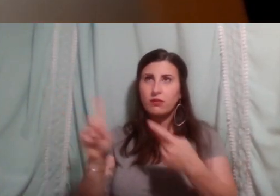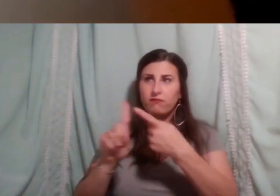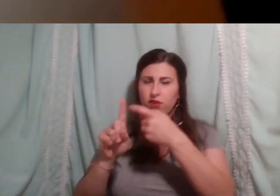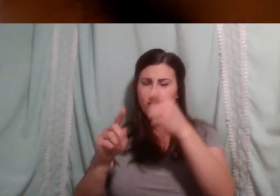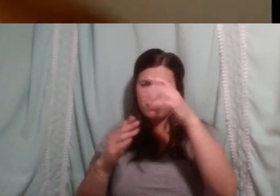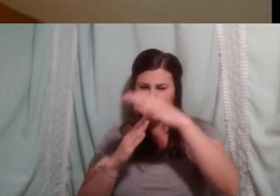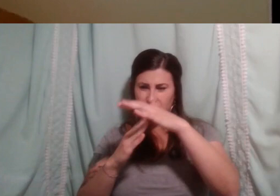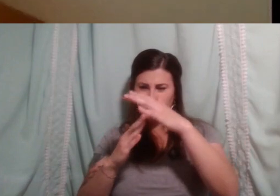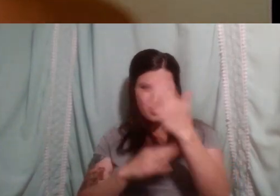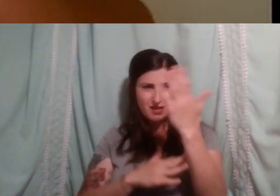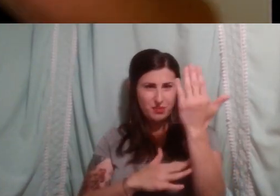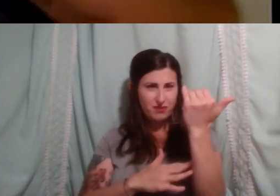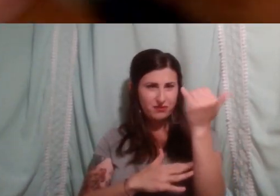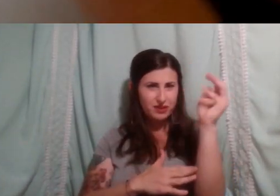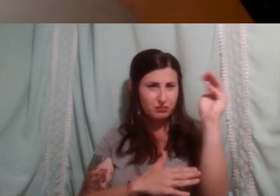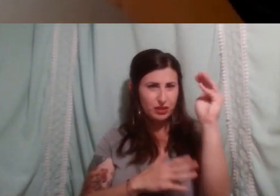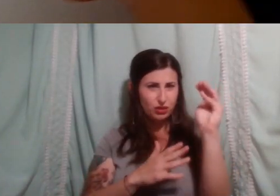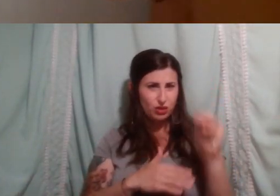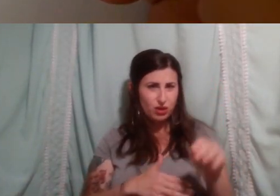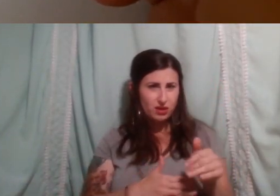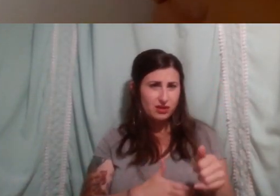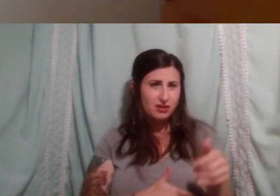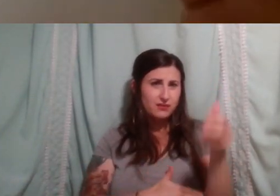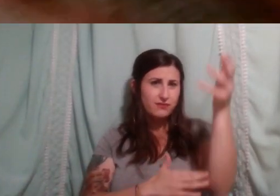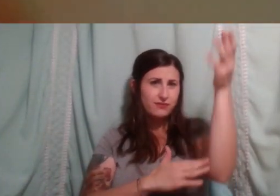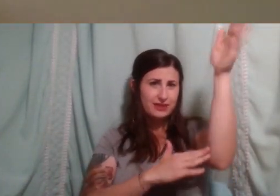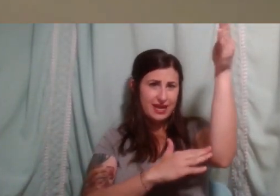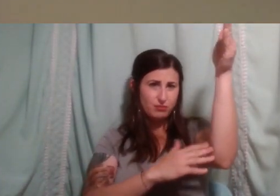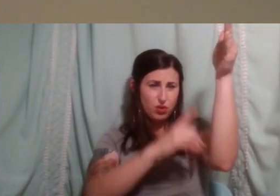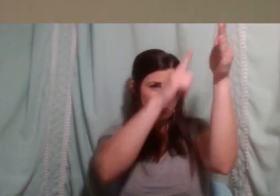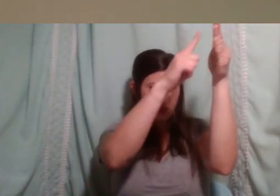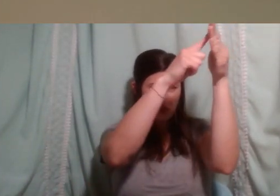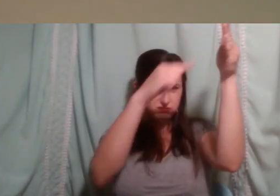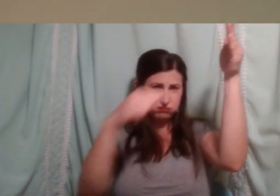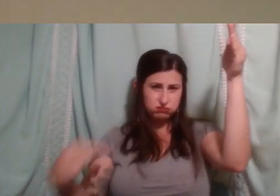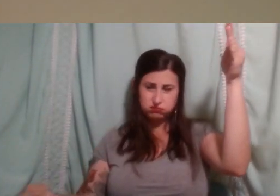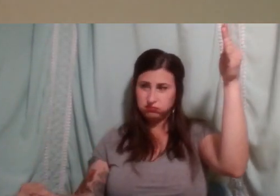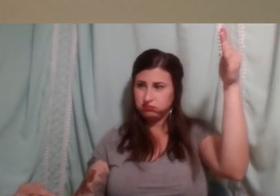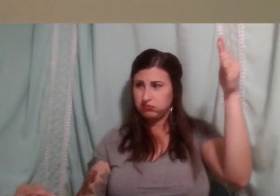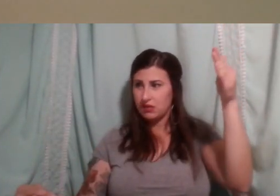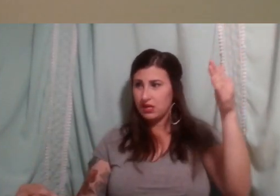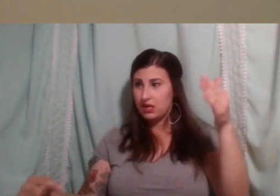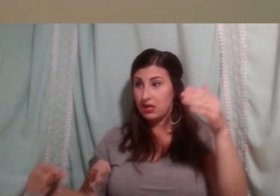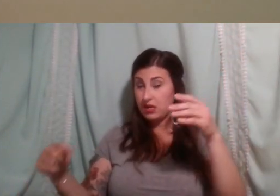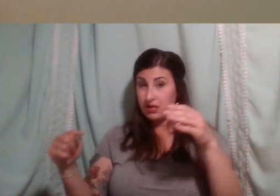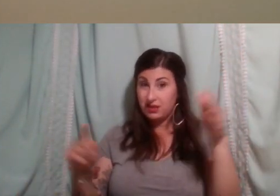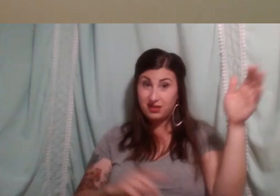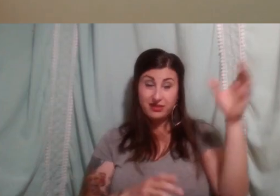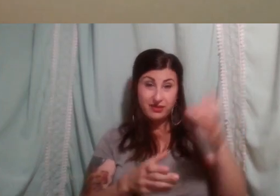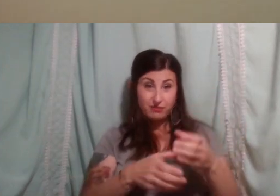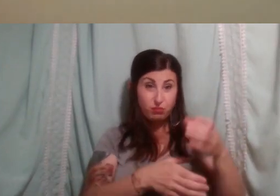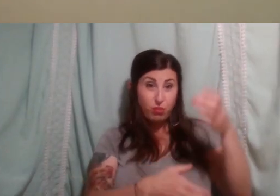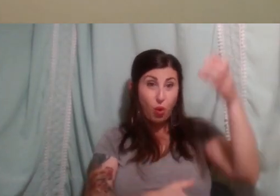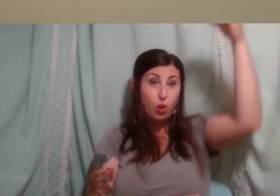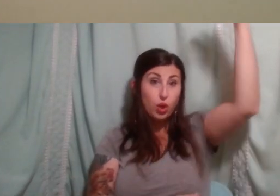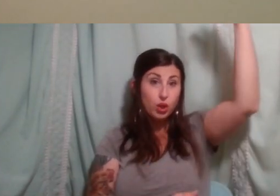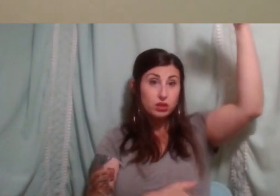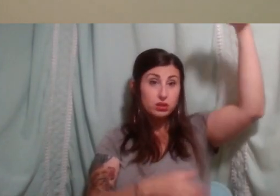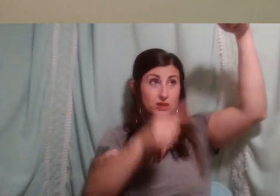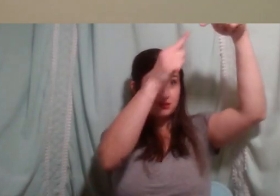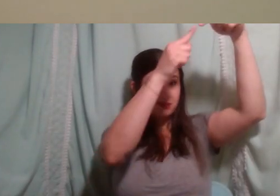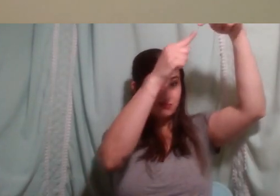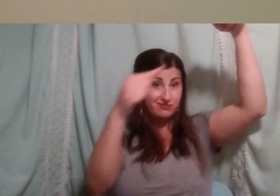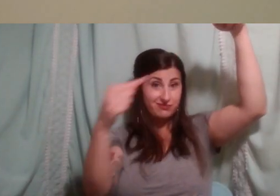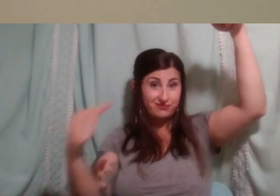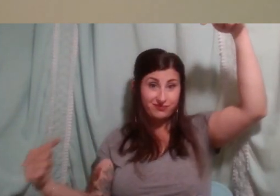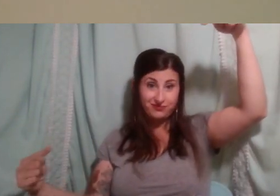Stretched from the top of a 15-meter flagpole to the ground. Okay. Well, the flagpole to the ground. Alright,